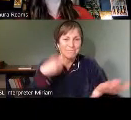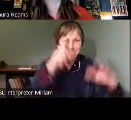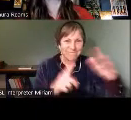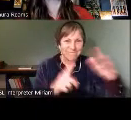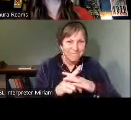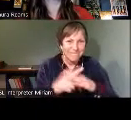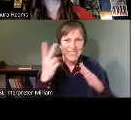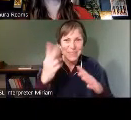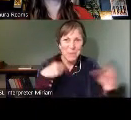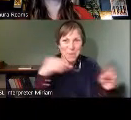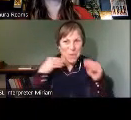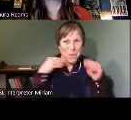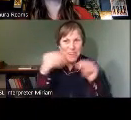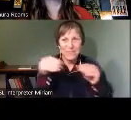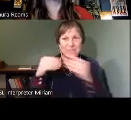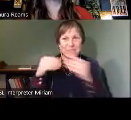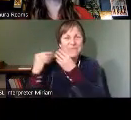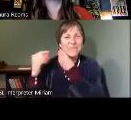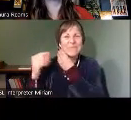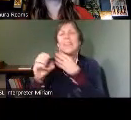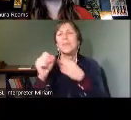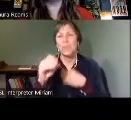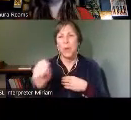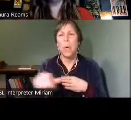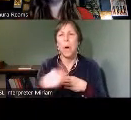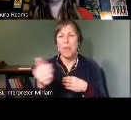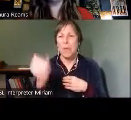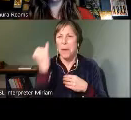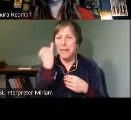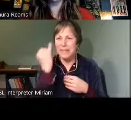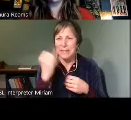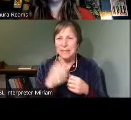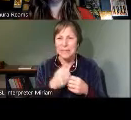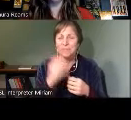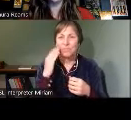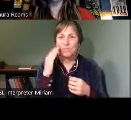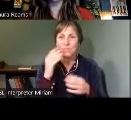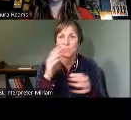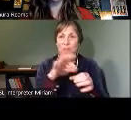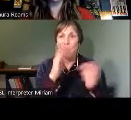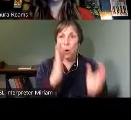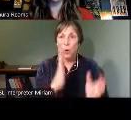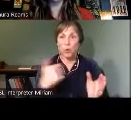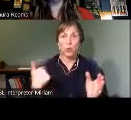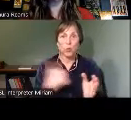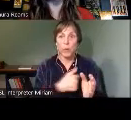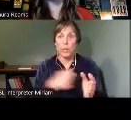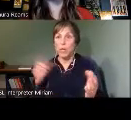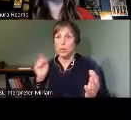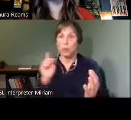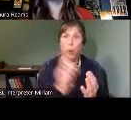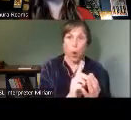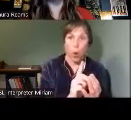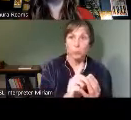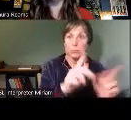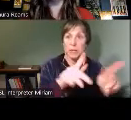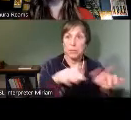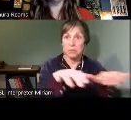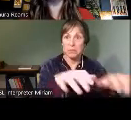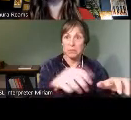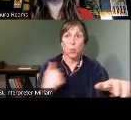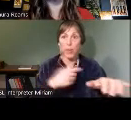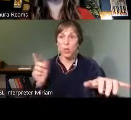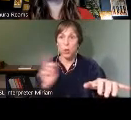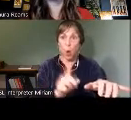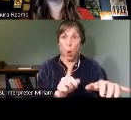so a couple other things along that same line um so going to the voters um making sure that we go to where people are again making it